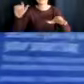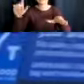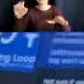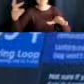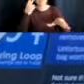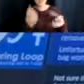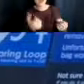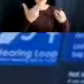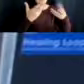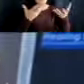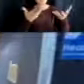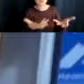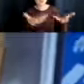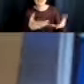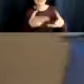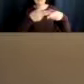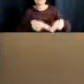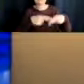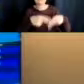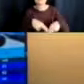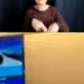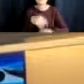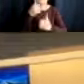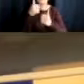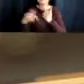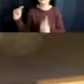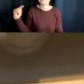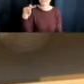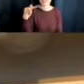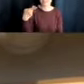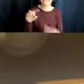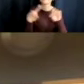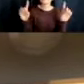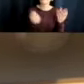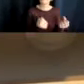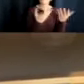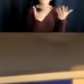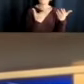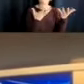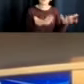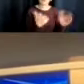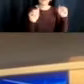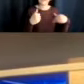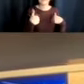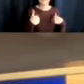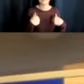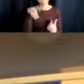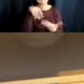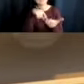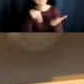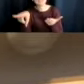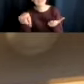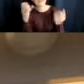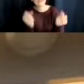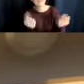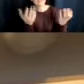airline's a little different on how much weight you can have in your bag before they charge you extra fees. So you always want to check with your airline beforehand so that you don't end